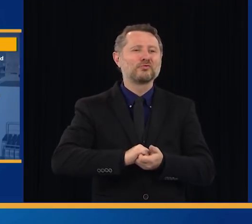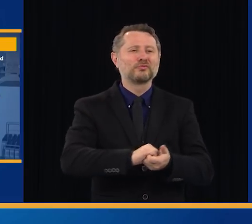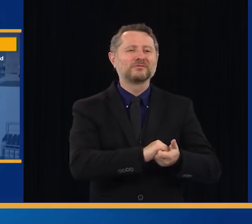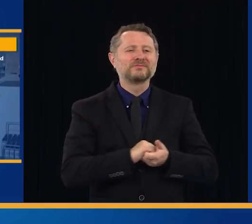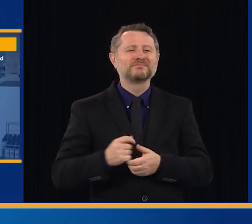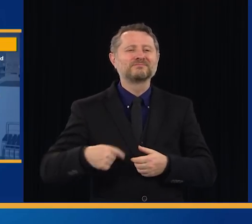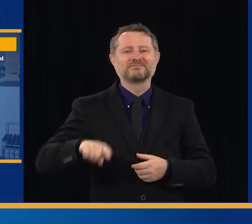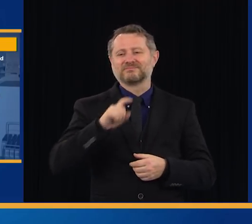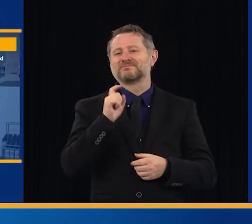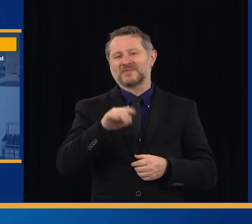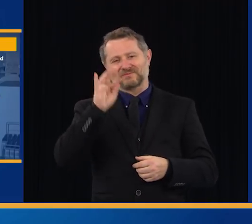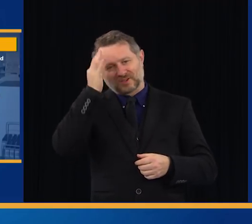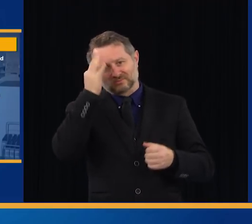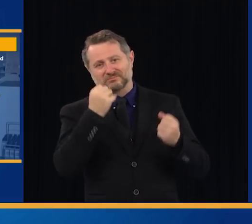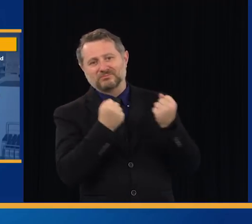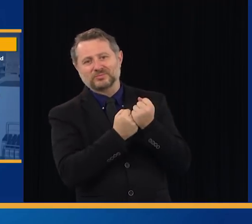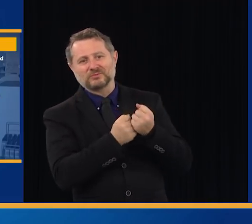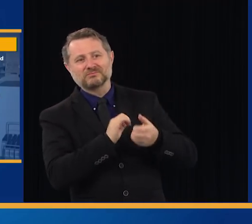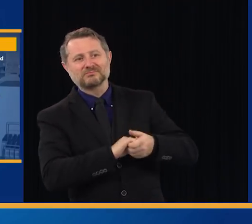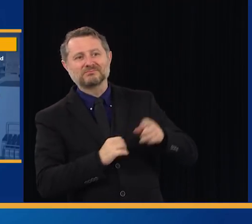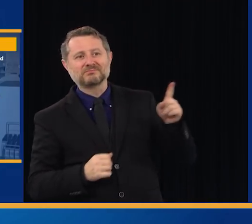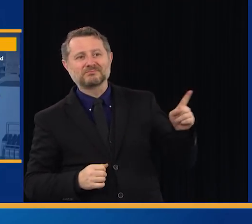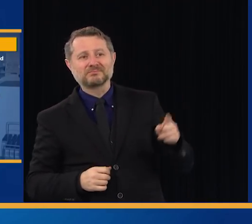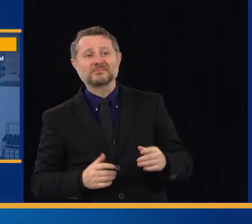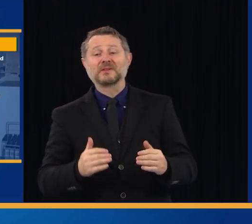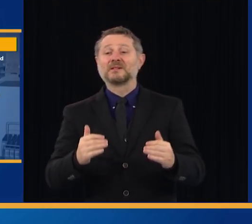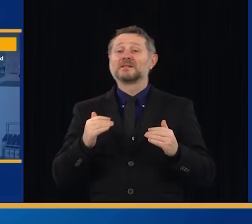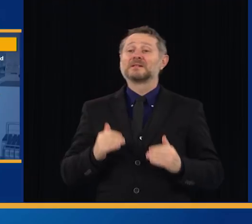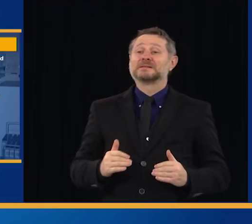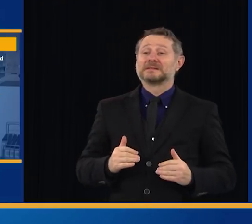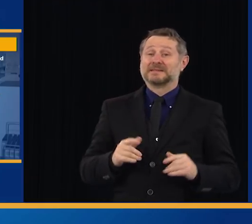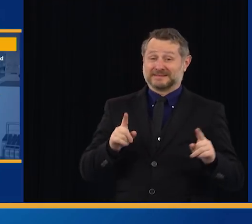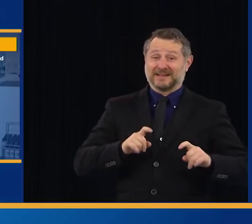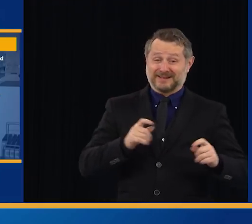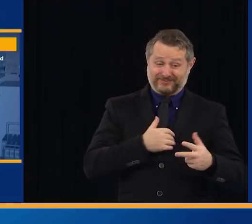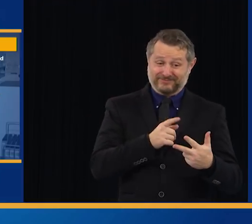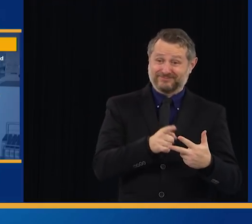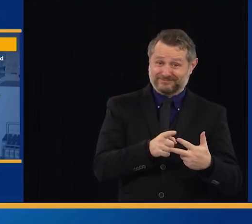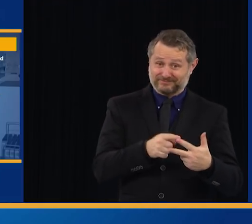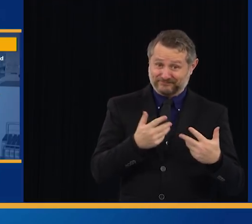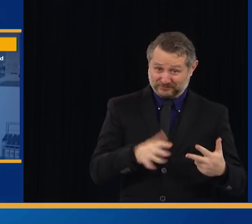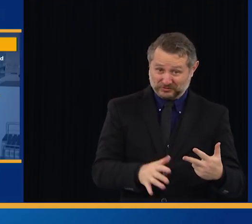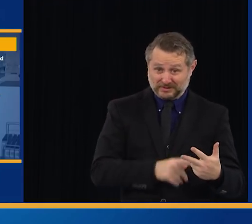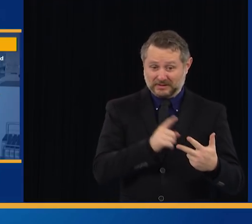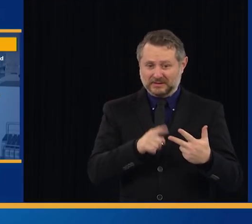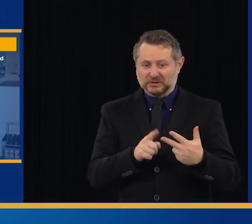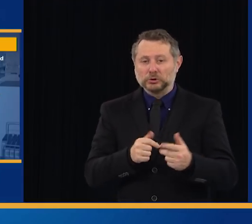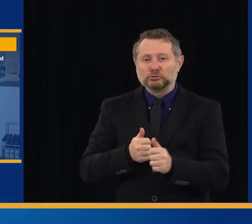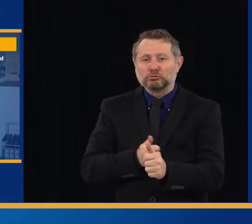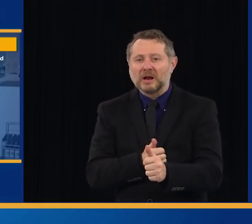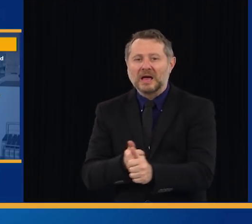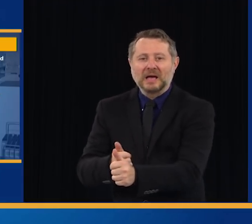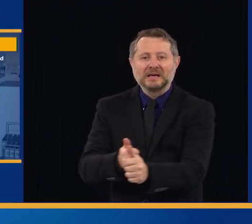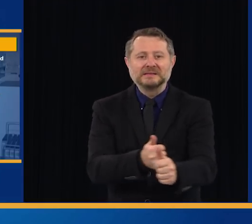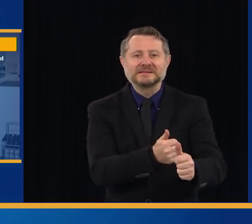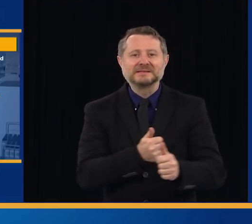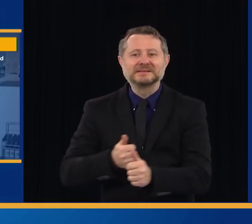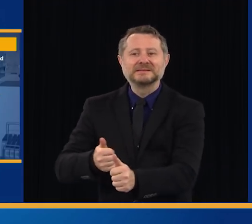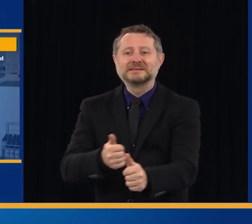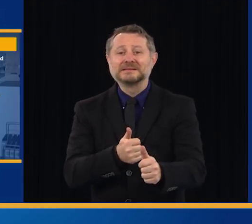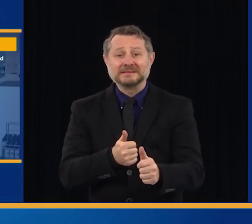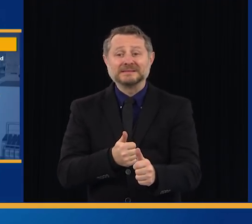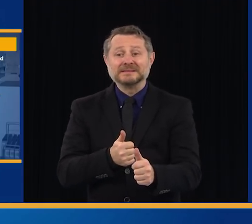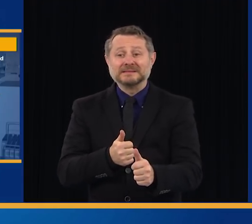government. On top of that, once you go from testing, you have to trace every person who comes up